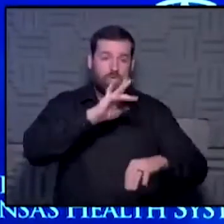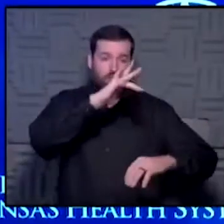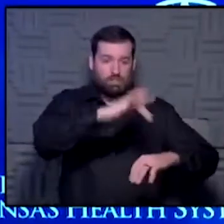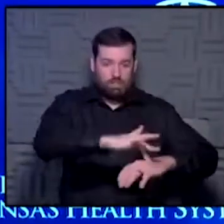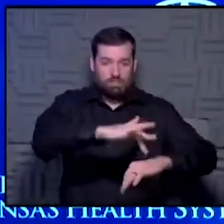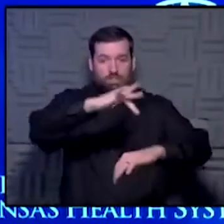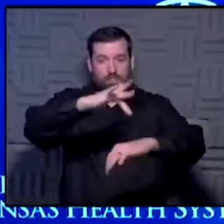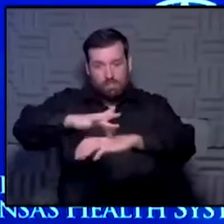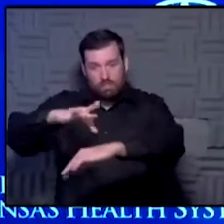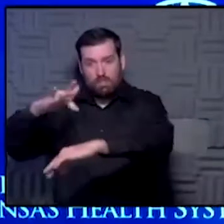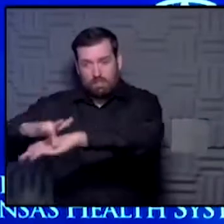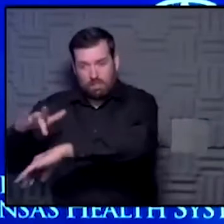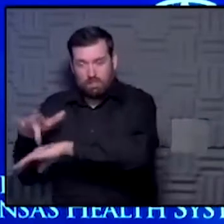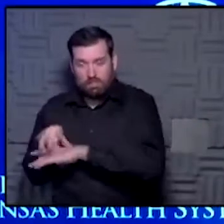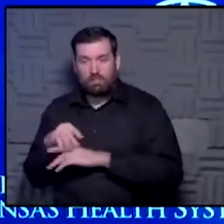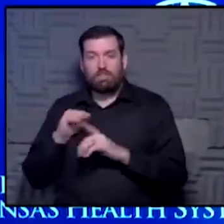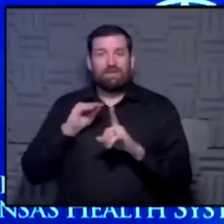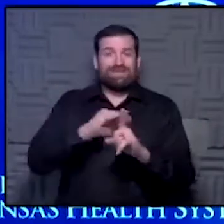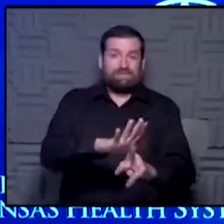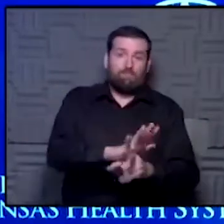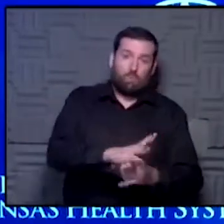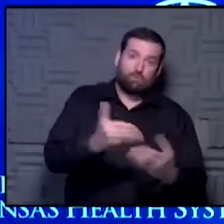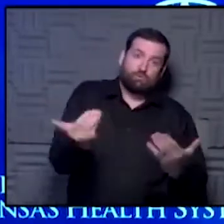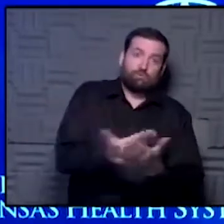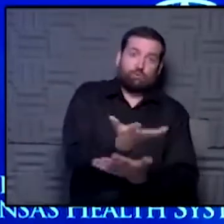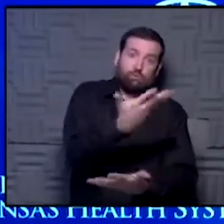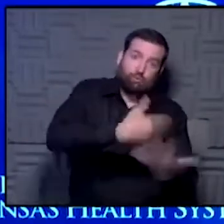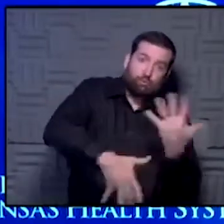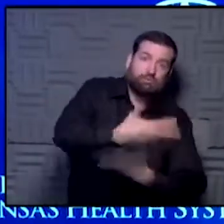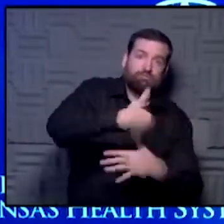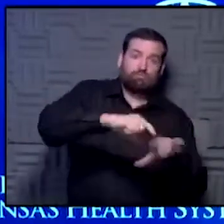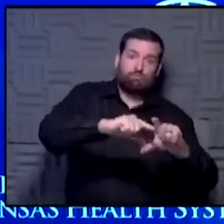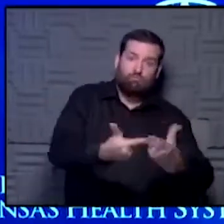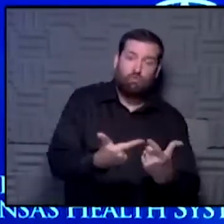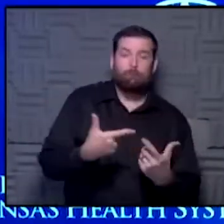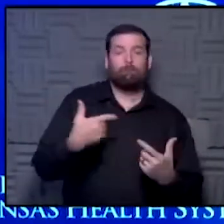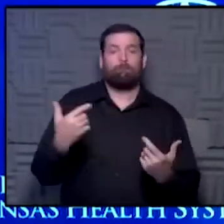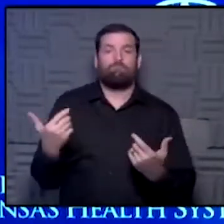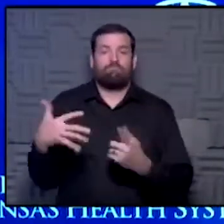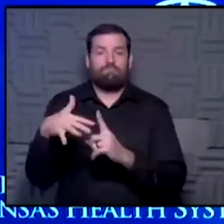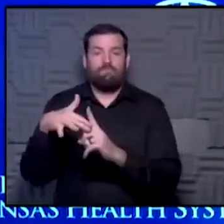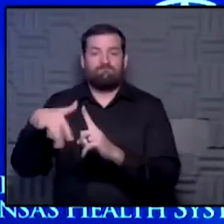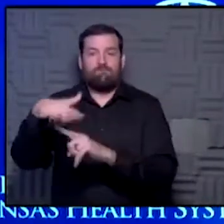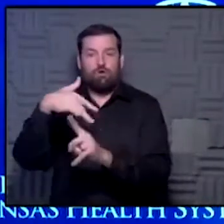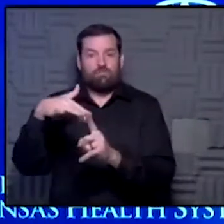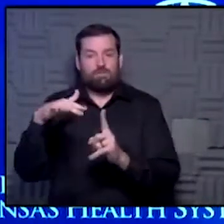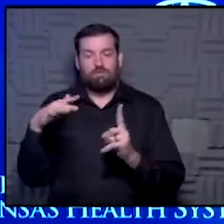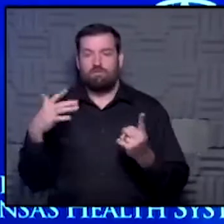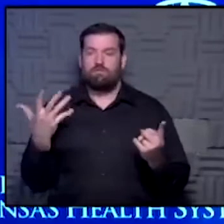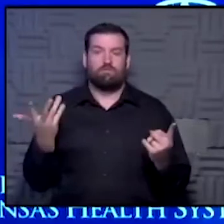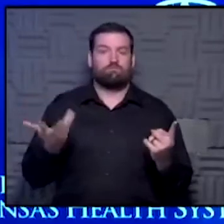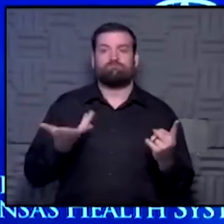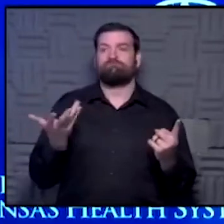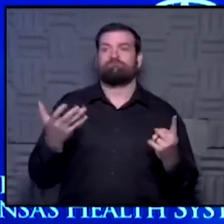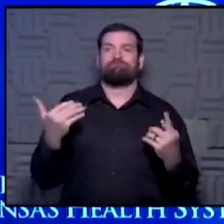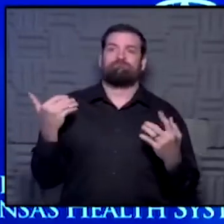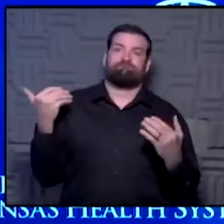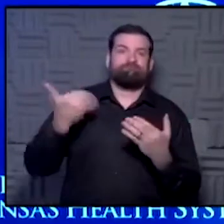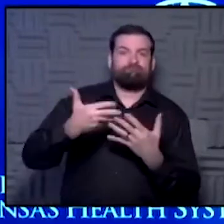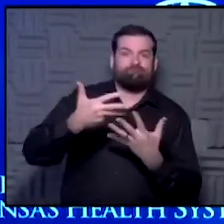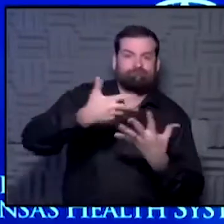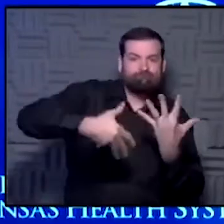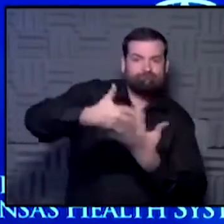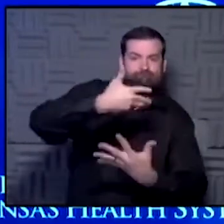child goes and is exposed to a new set of people, especially in an environment where there can be,